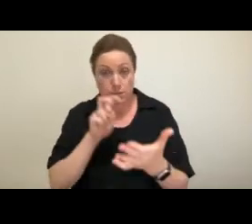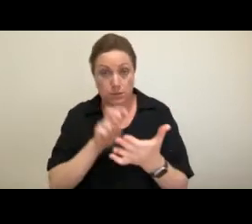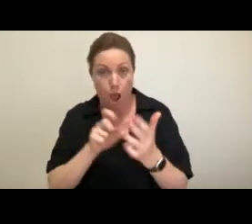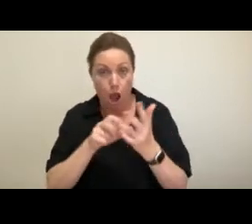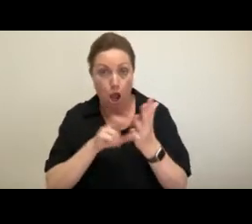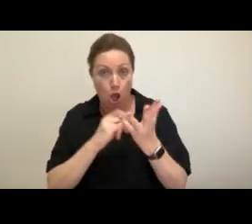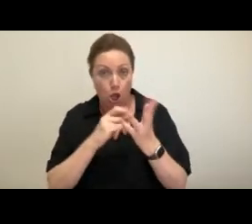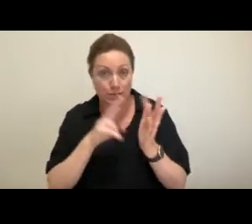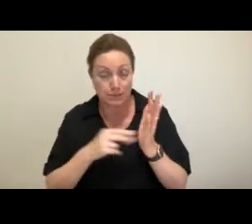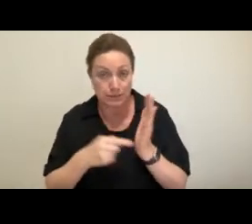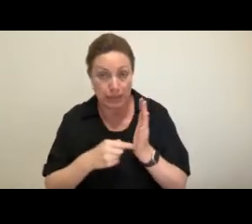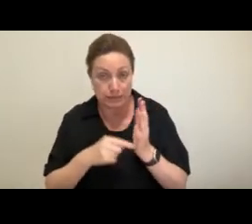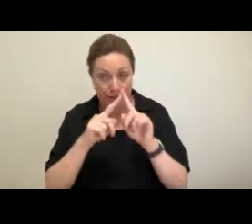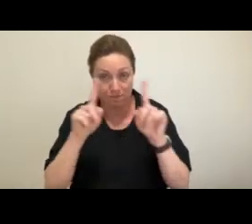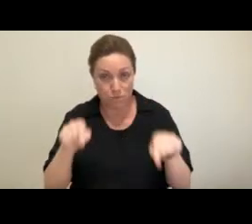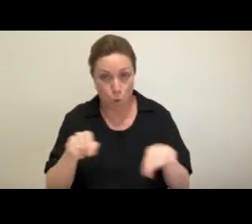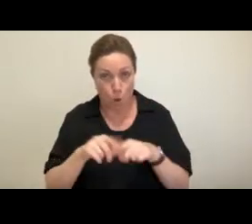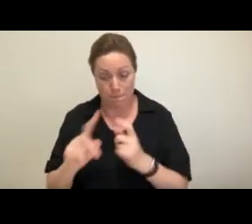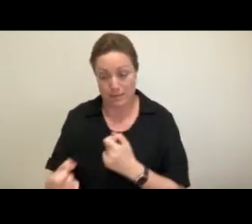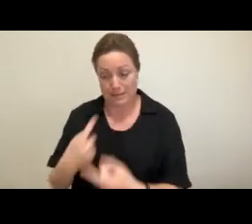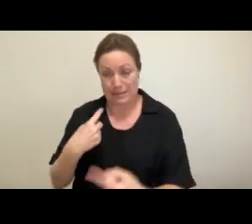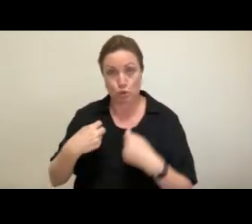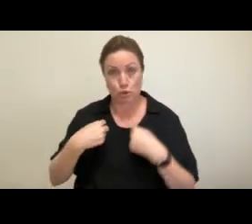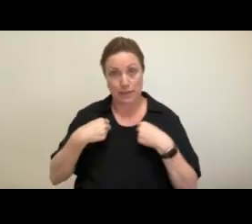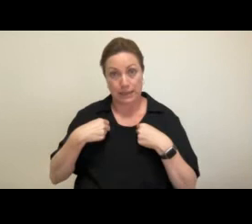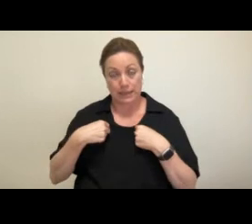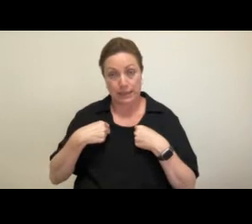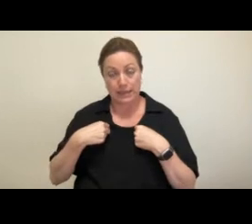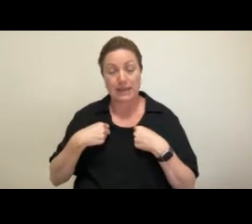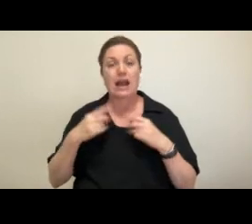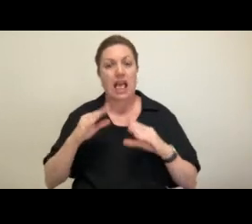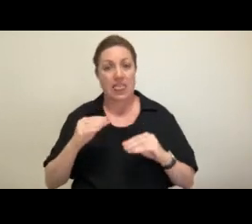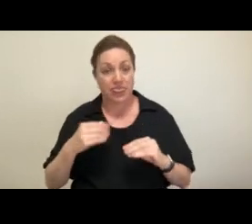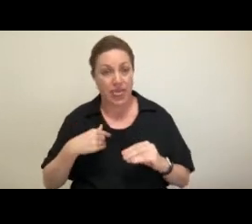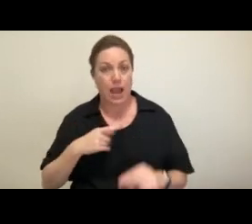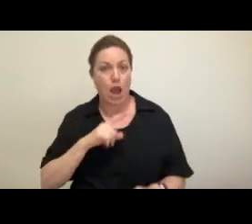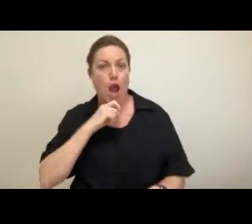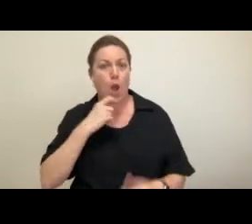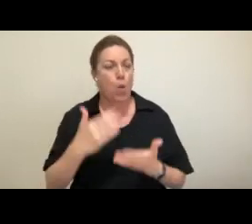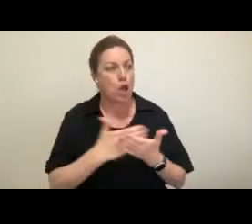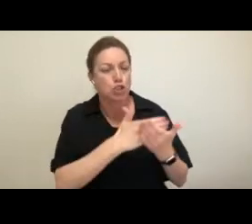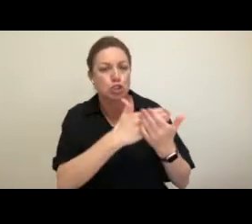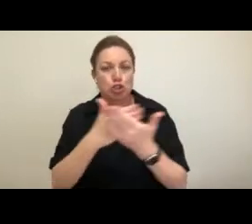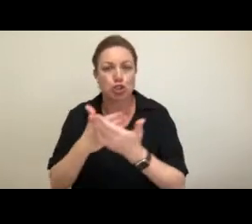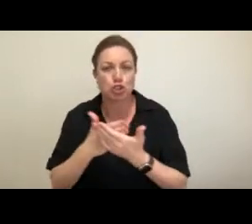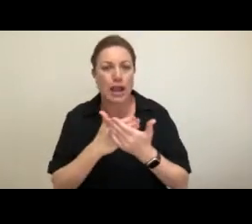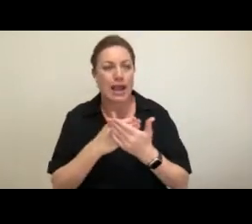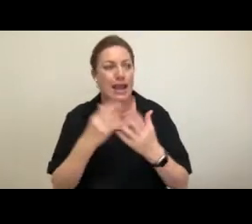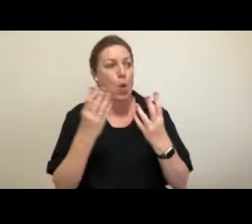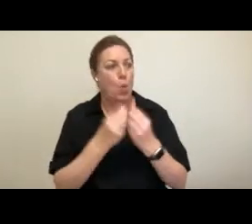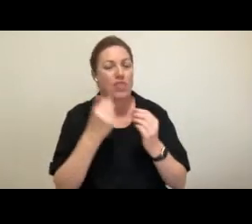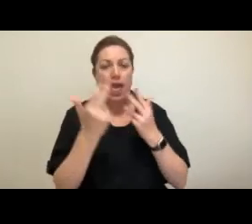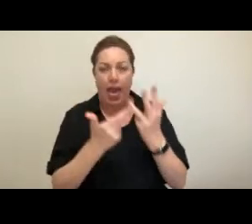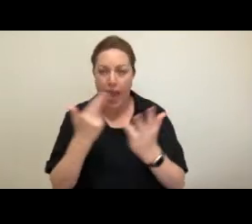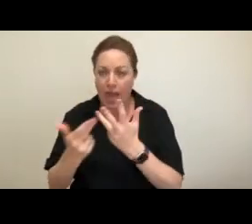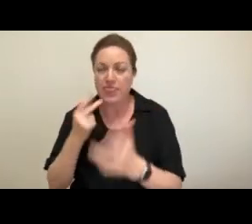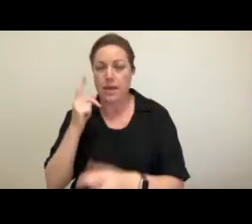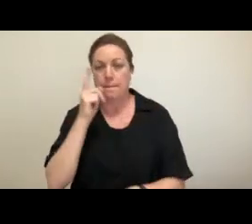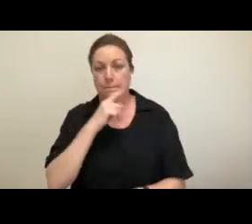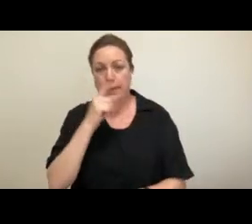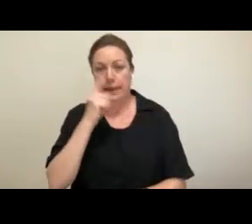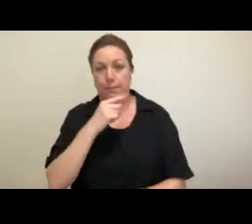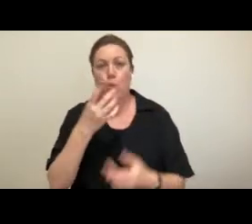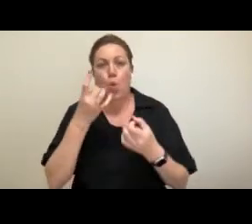share consenting artists who send their email details. We will share their names with other consenting artists who shared their